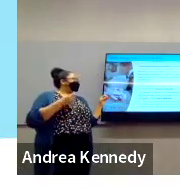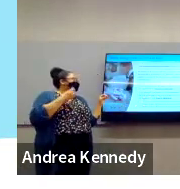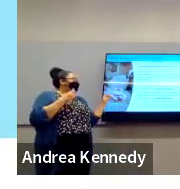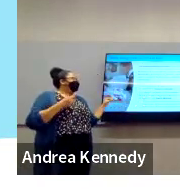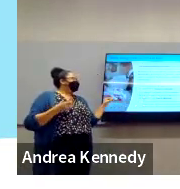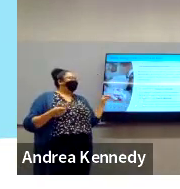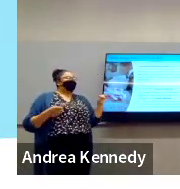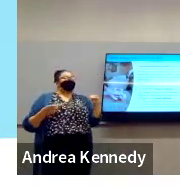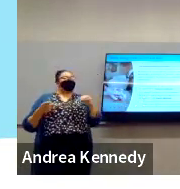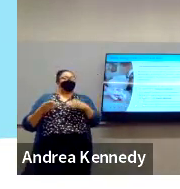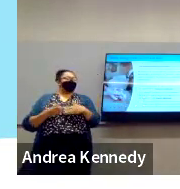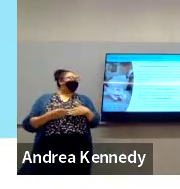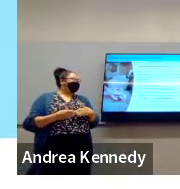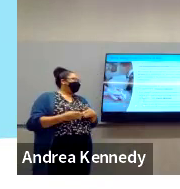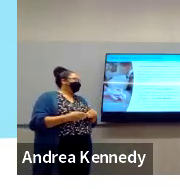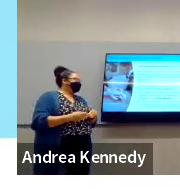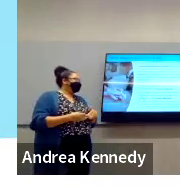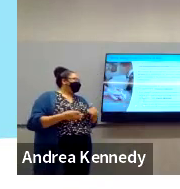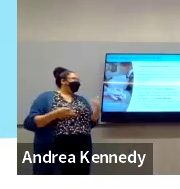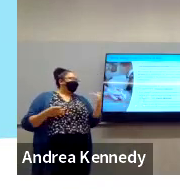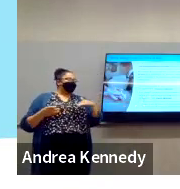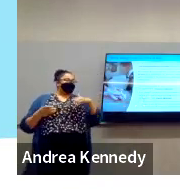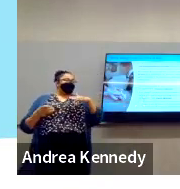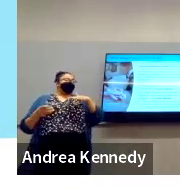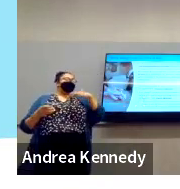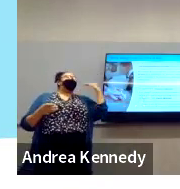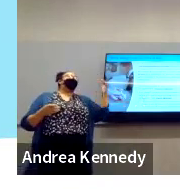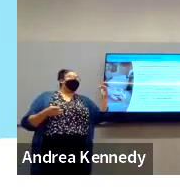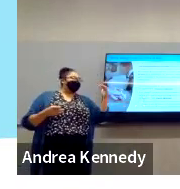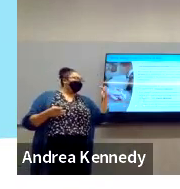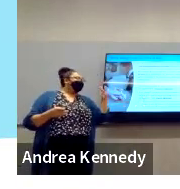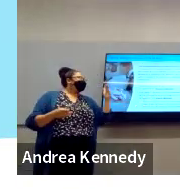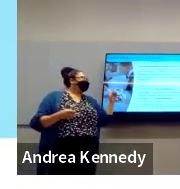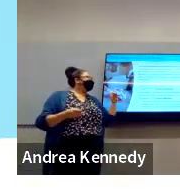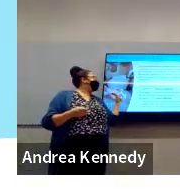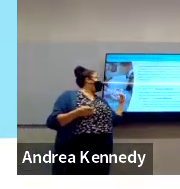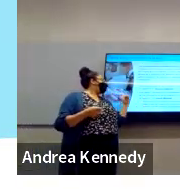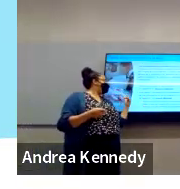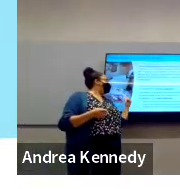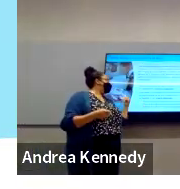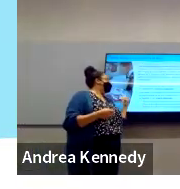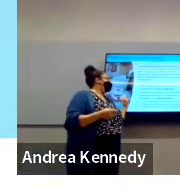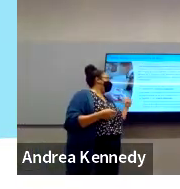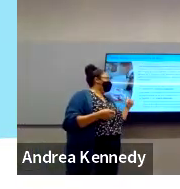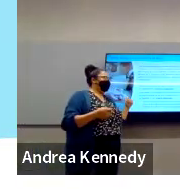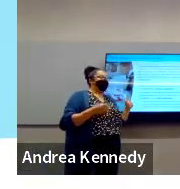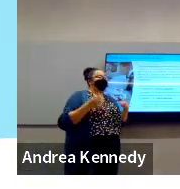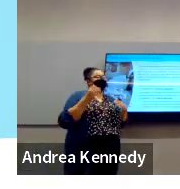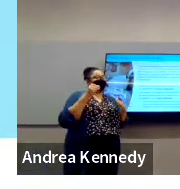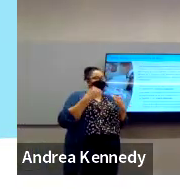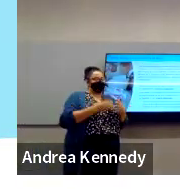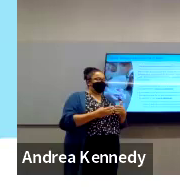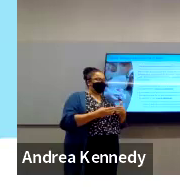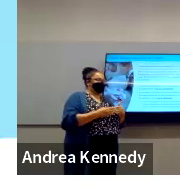if the amount in that final notice that you received is going to be more than the average monthly utility